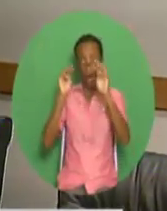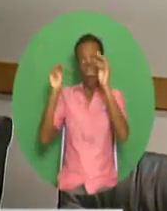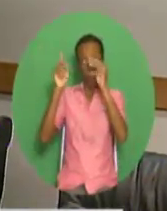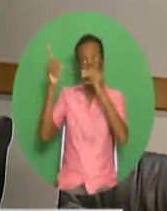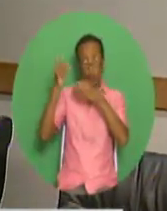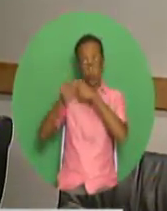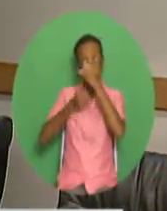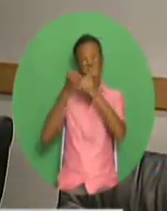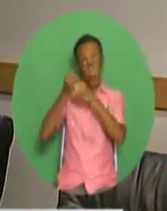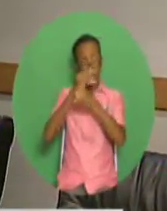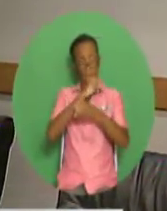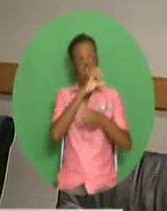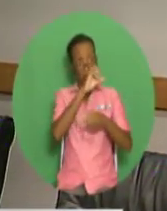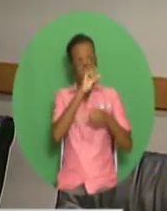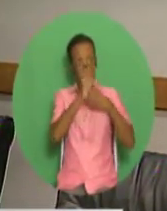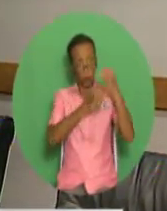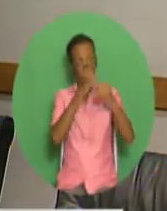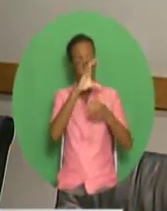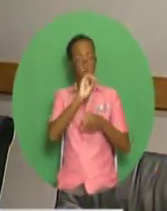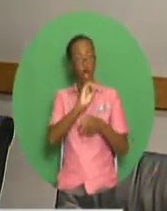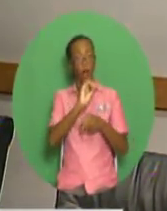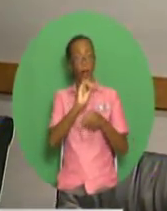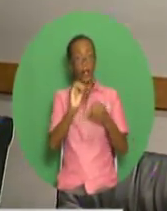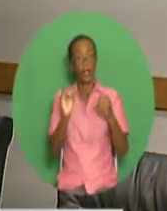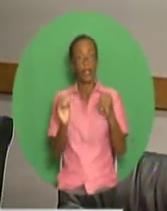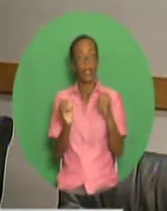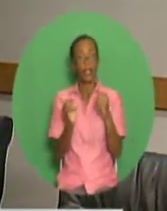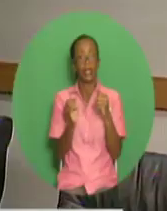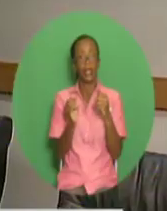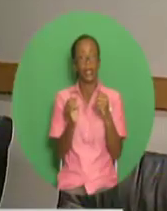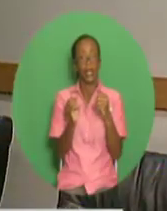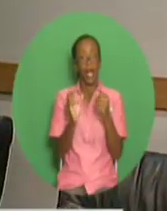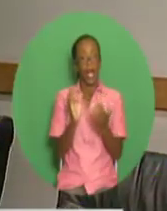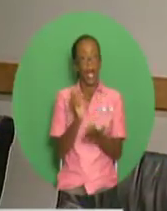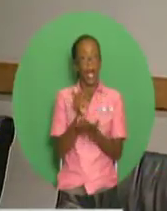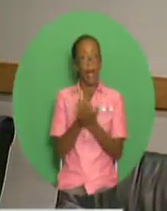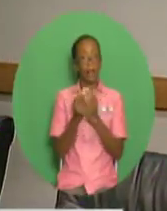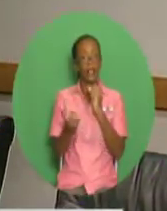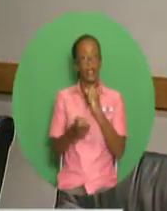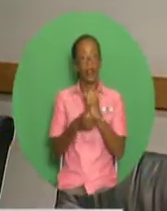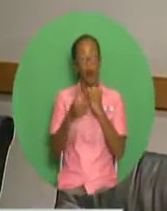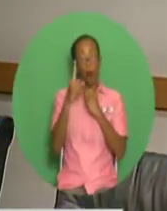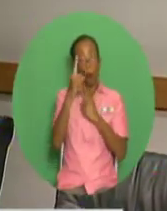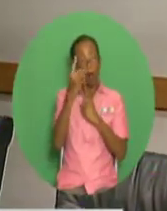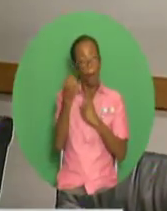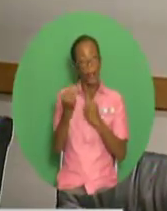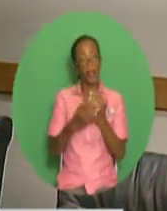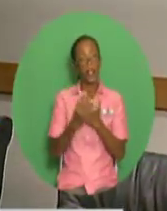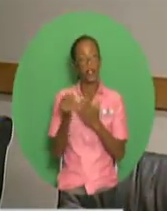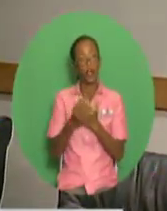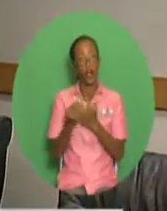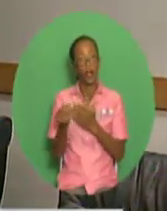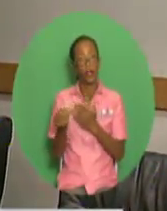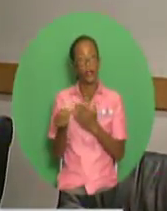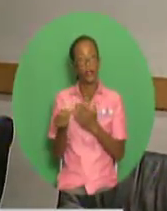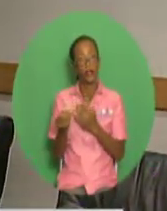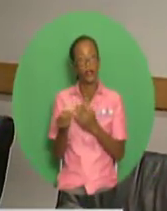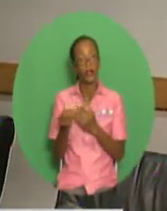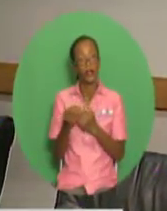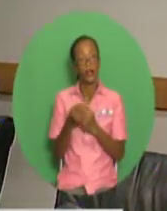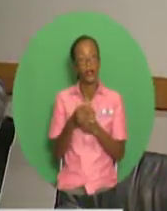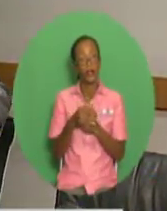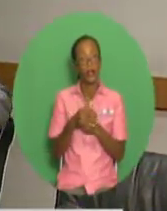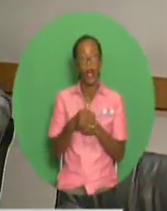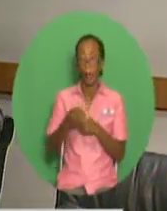Sport Company and the other facilities, we were able to save almost $1 million when you compare to the 2